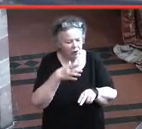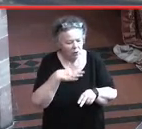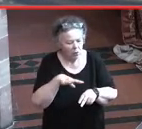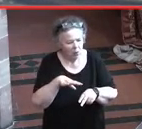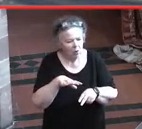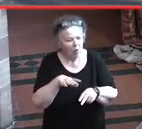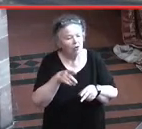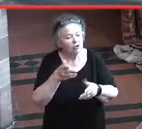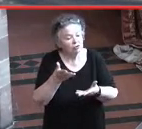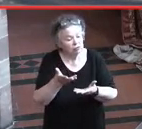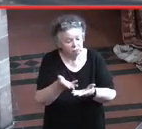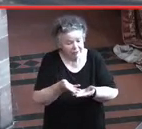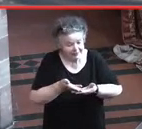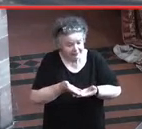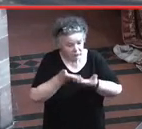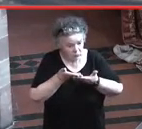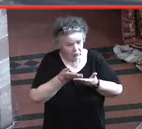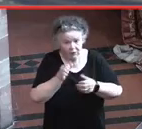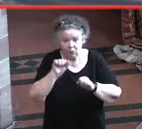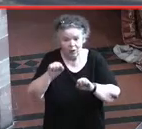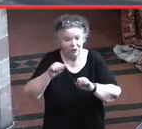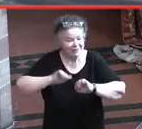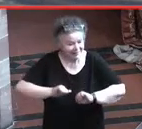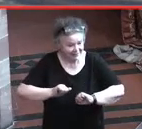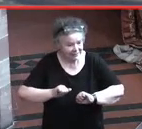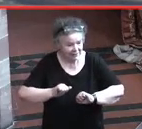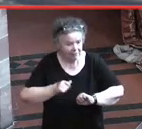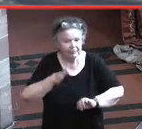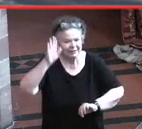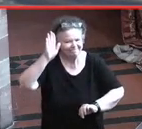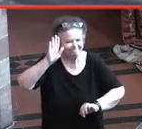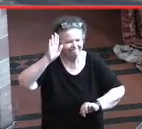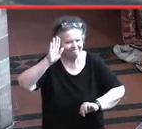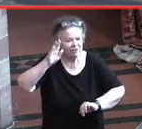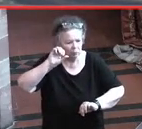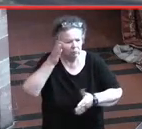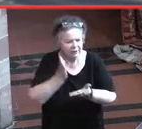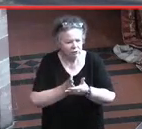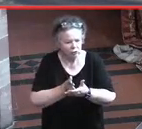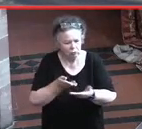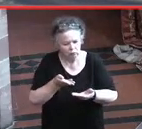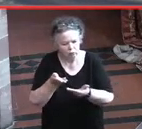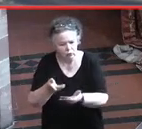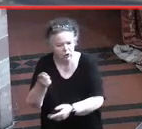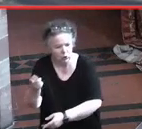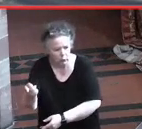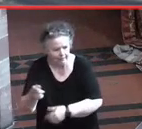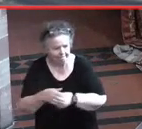your seat, please indicate to a steward, and we will ensure that that happens.